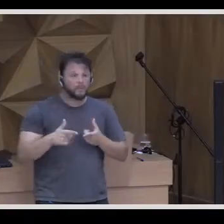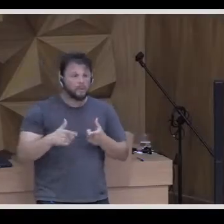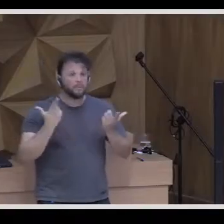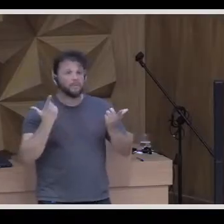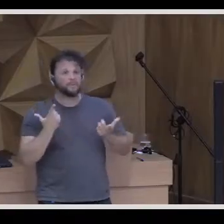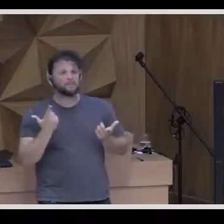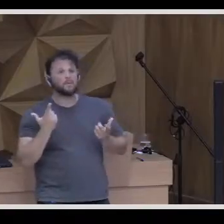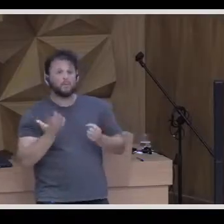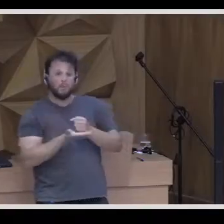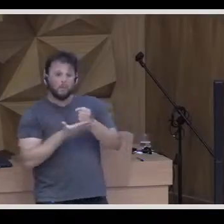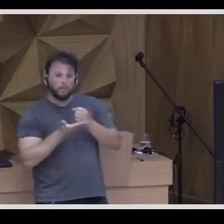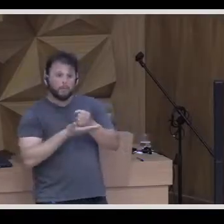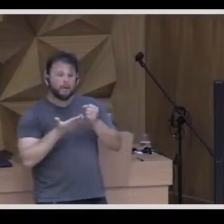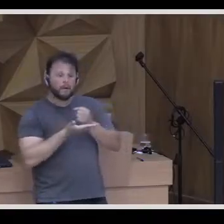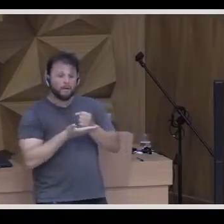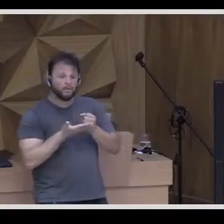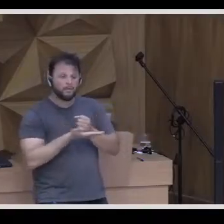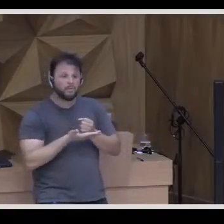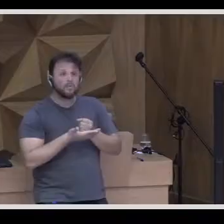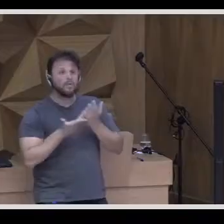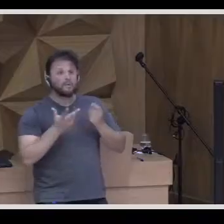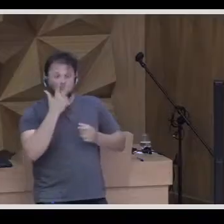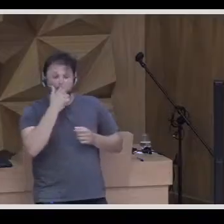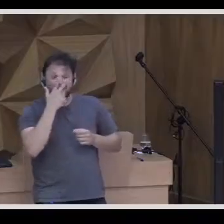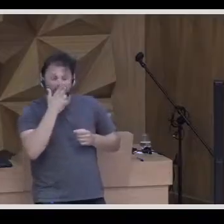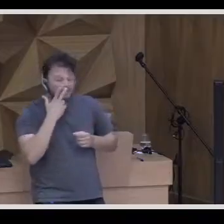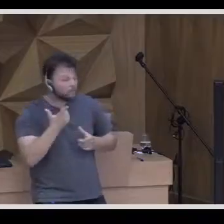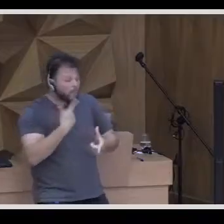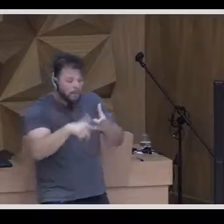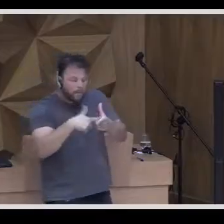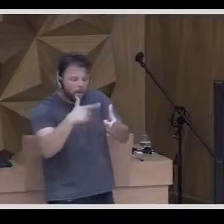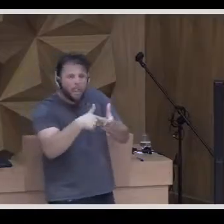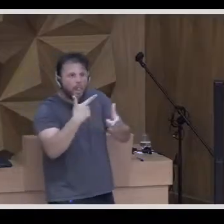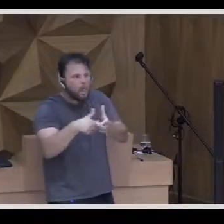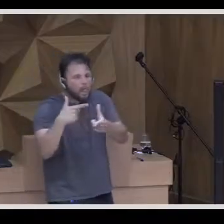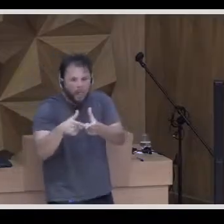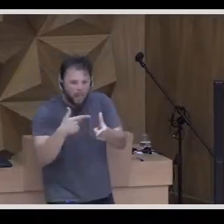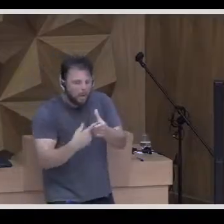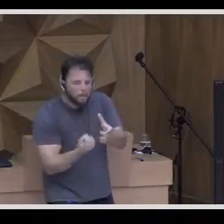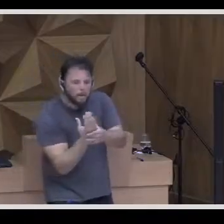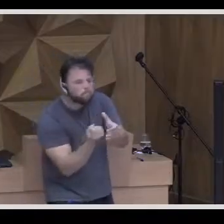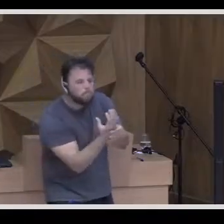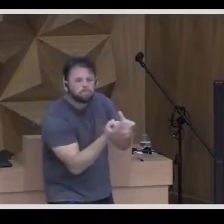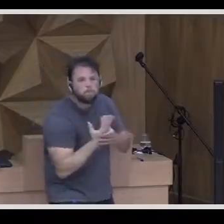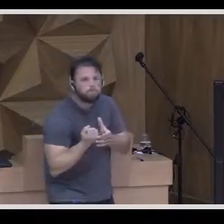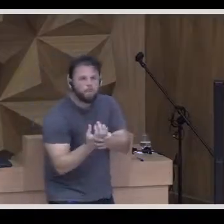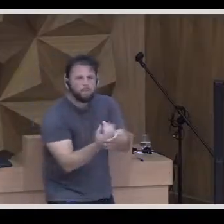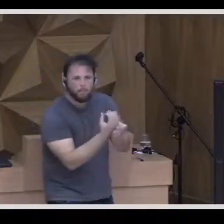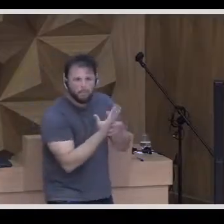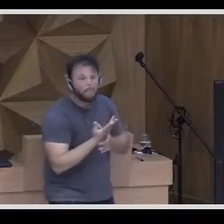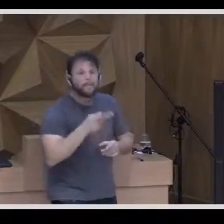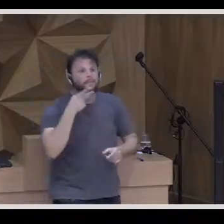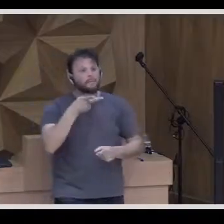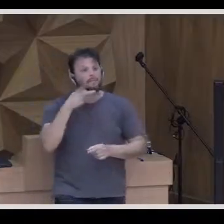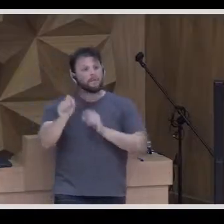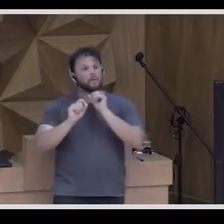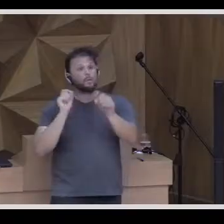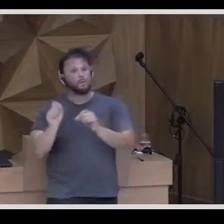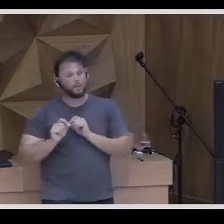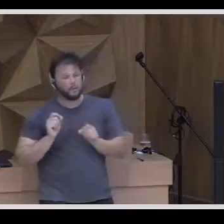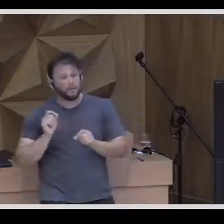growing? And in order to talk about these, I'm going to talk about a very particular use